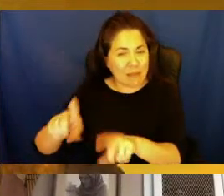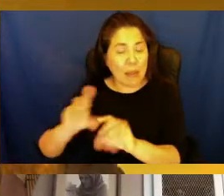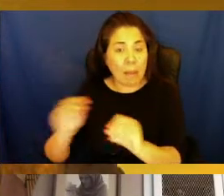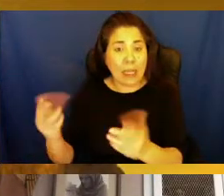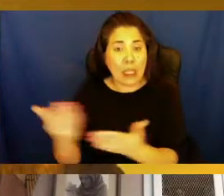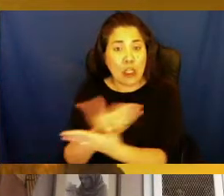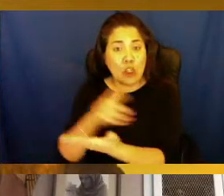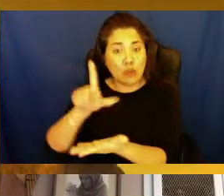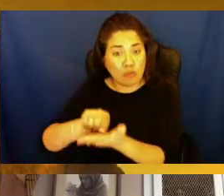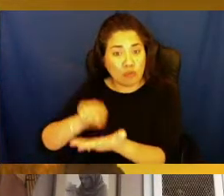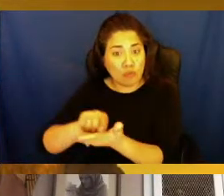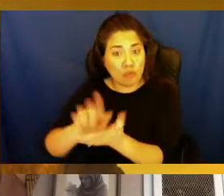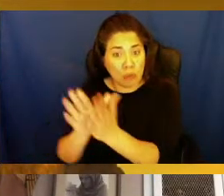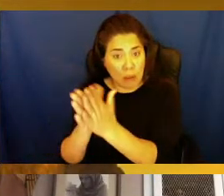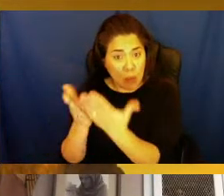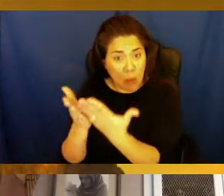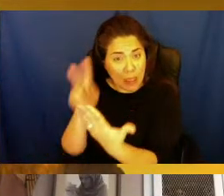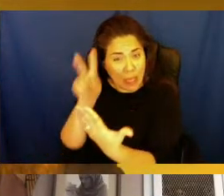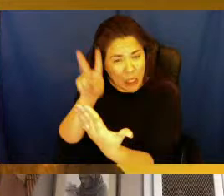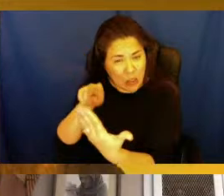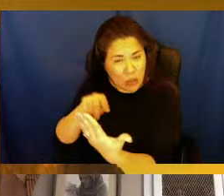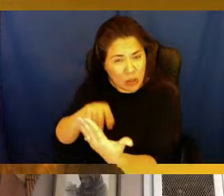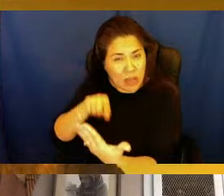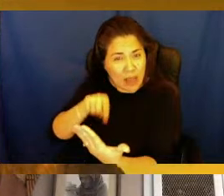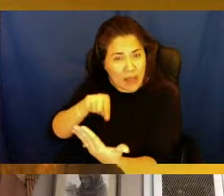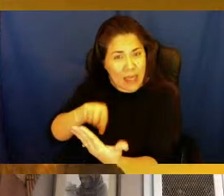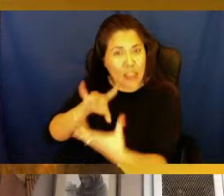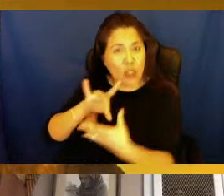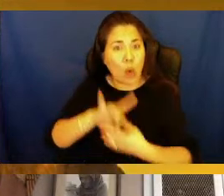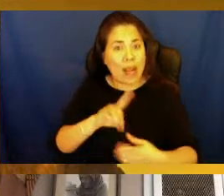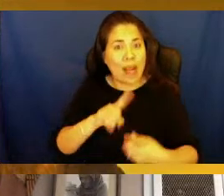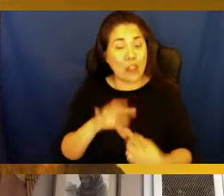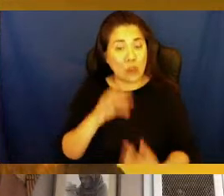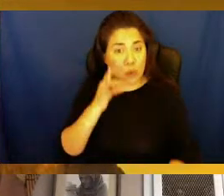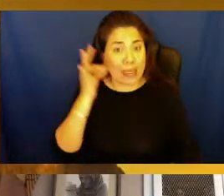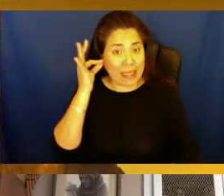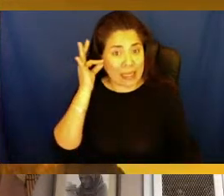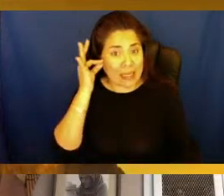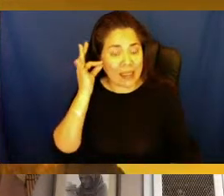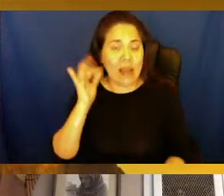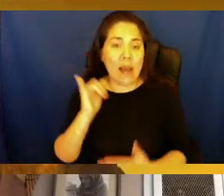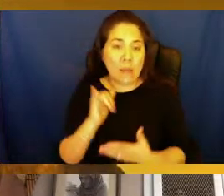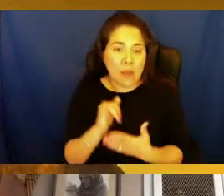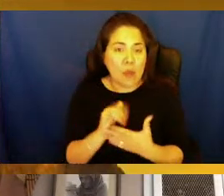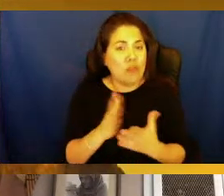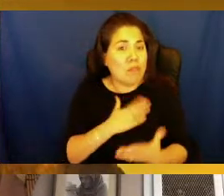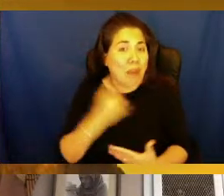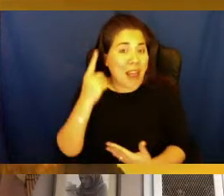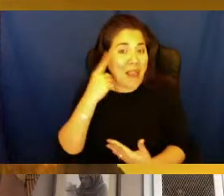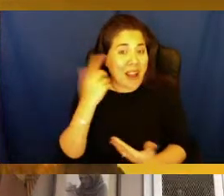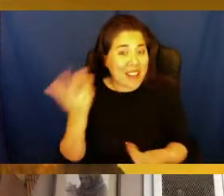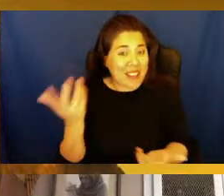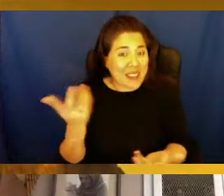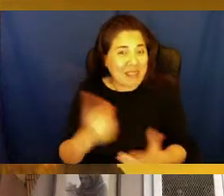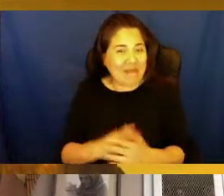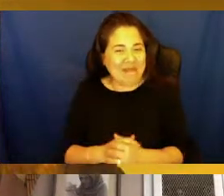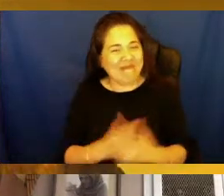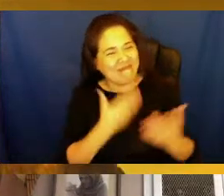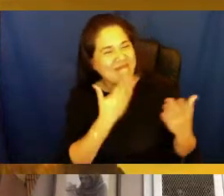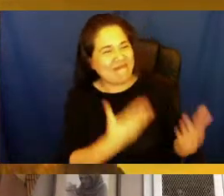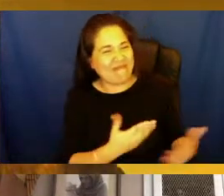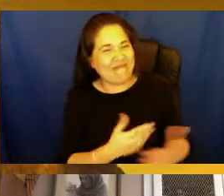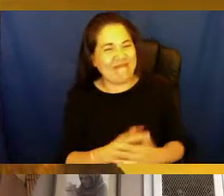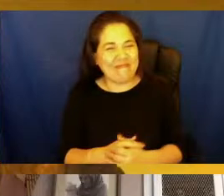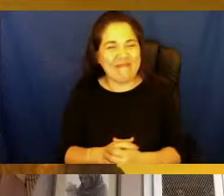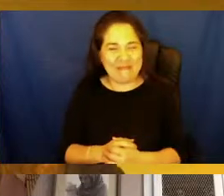publications that have to do with Native Americans. Those are just my thoughts. Thank you.